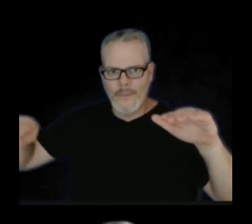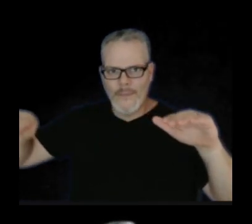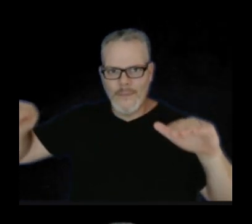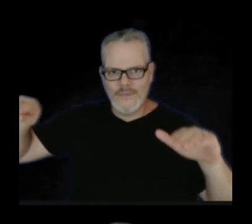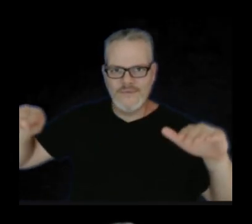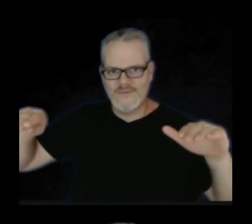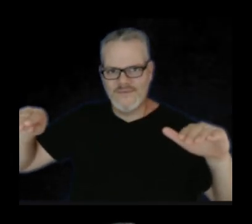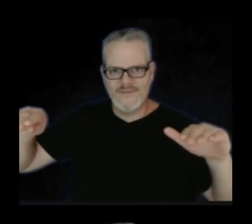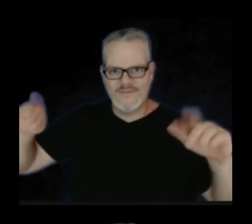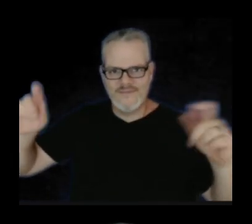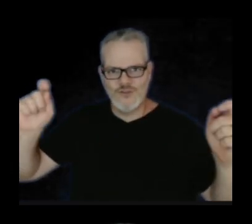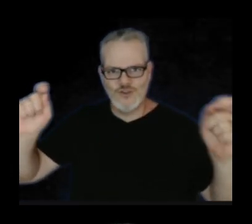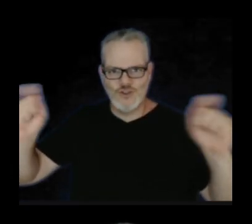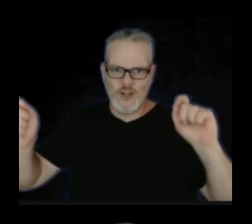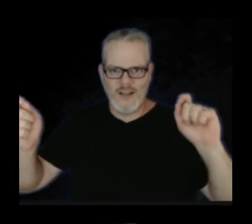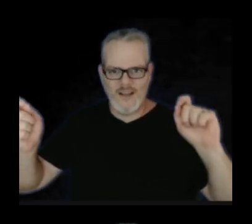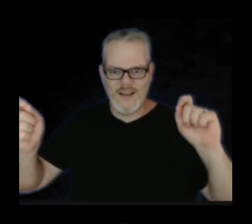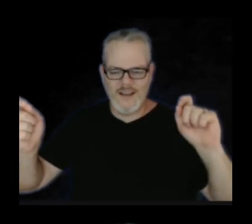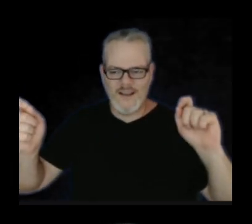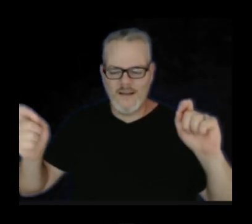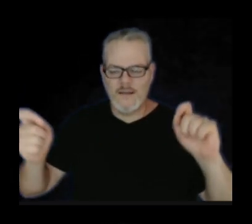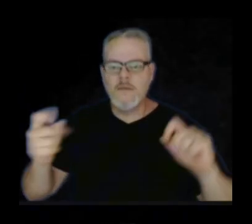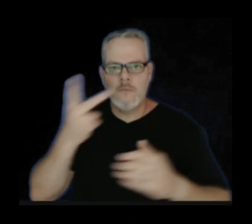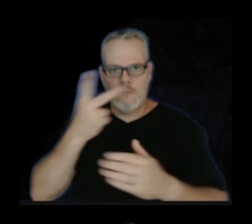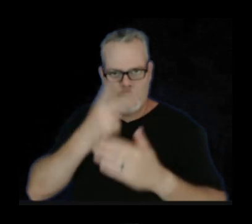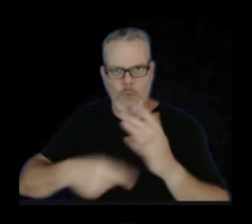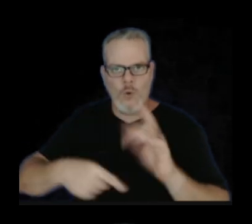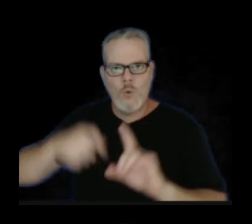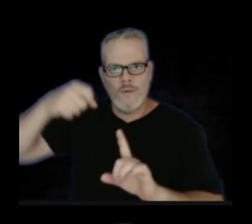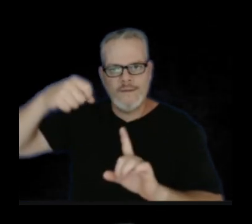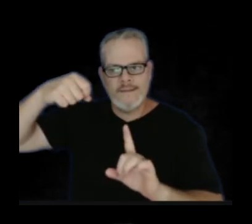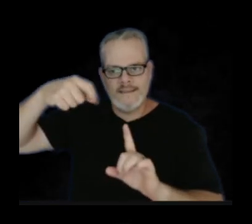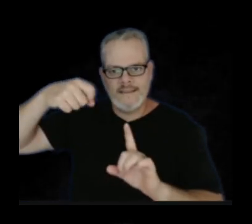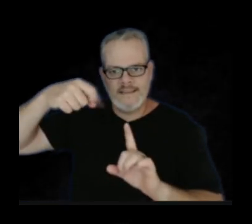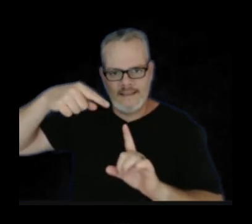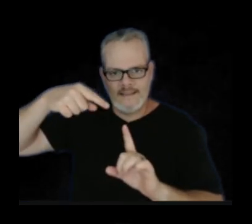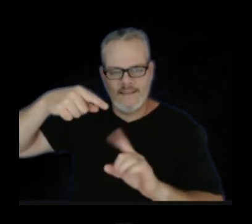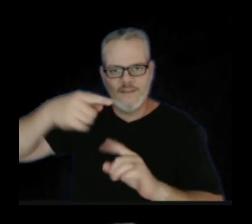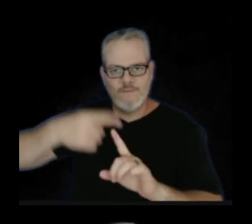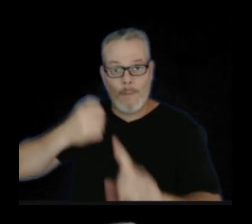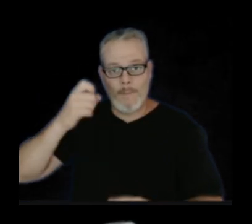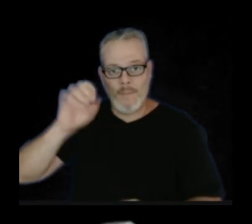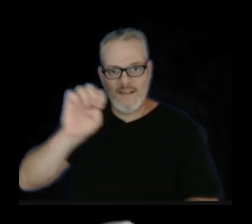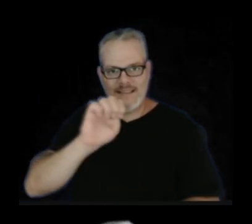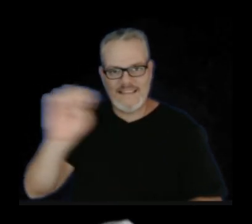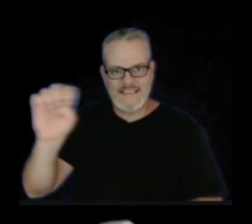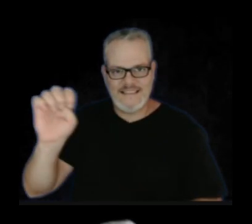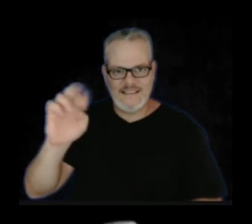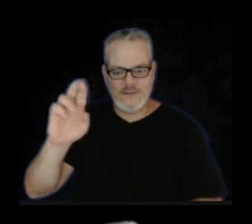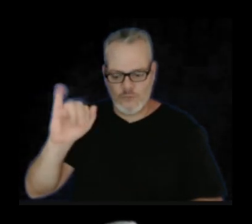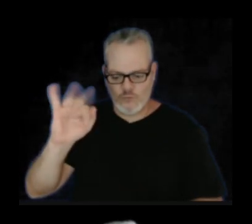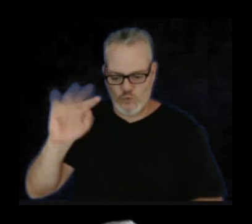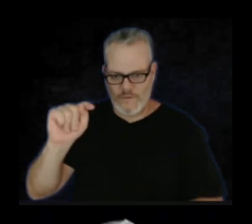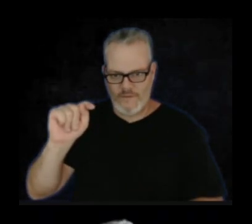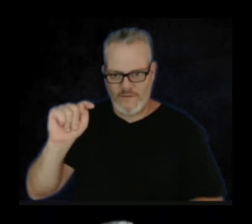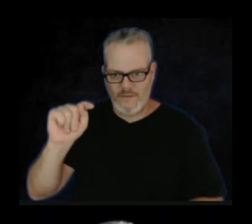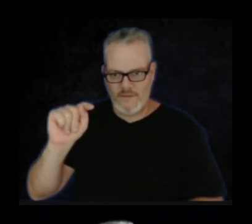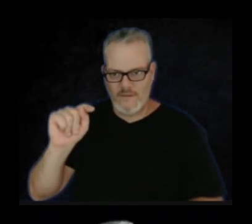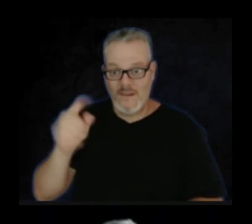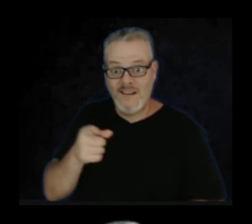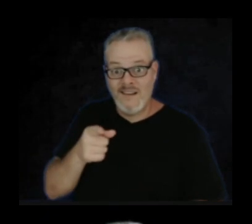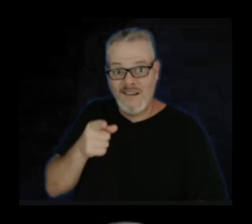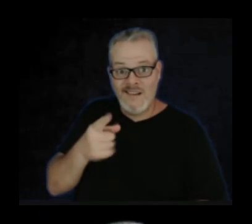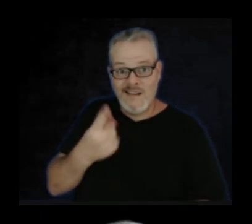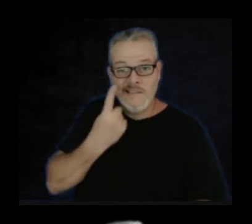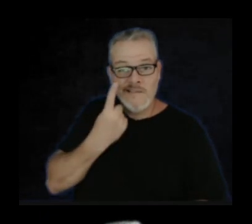well. So those are the signals on the East Rift, and we have one recent radar map